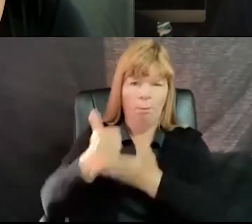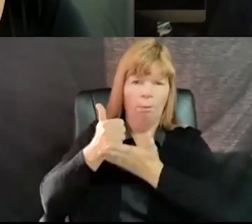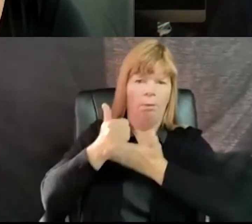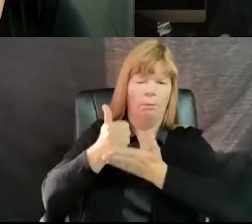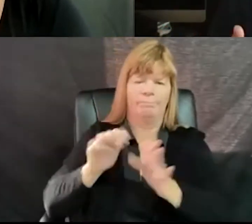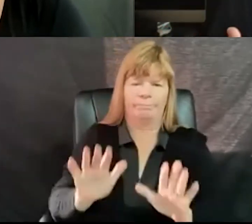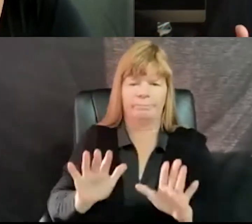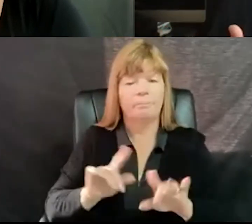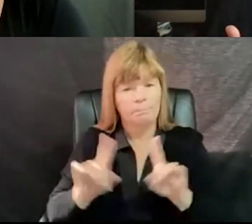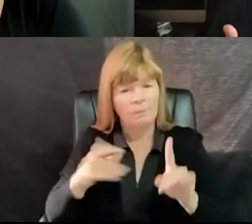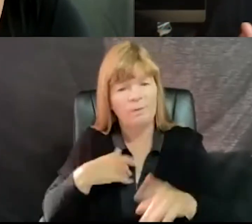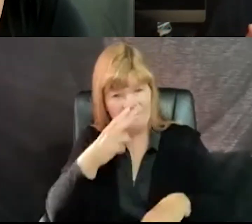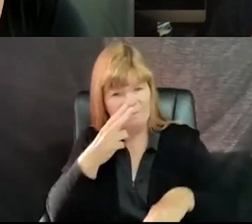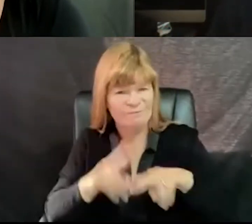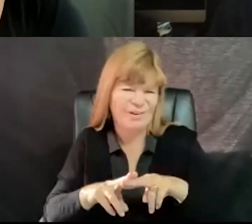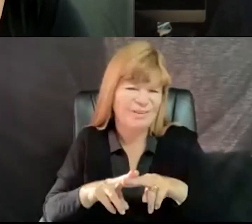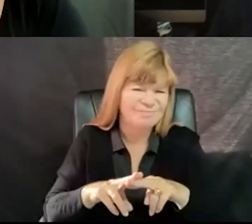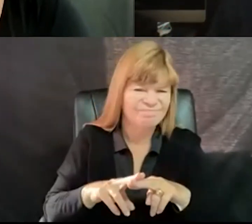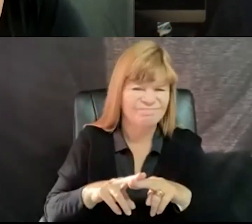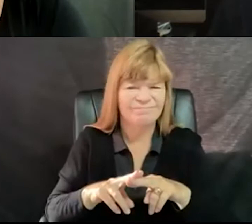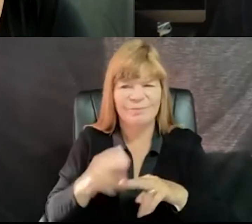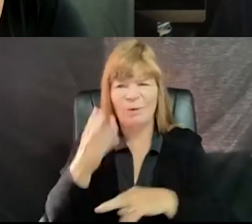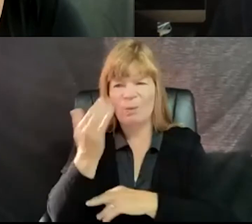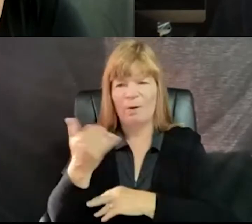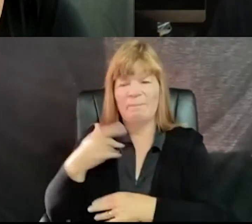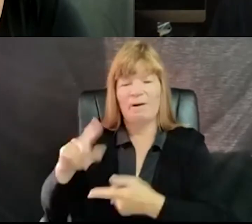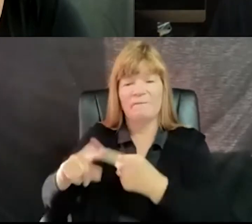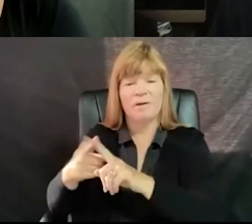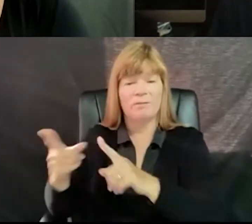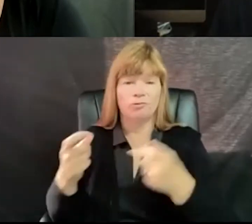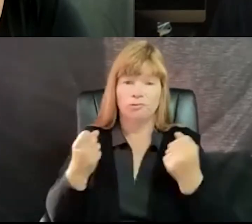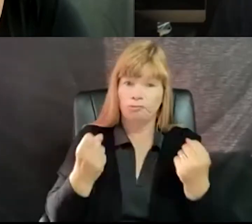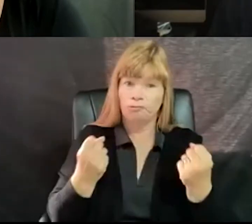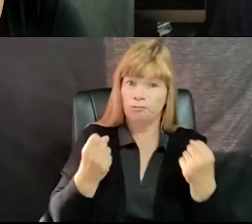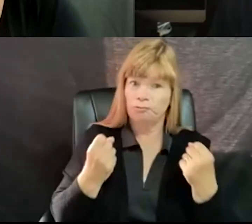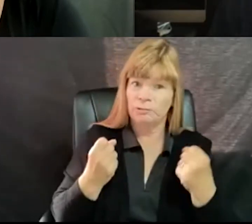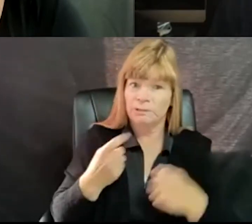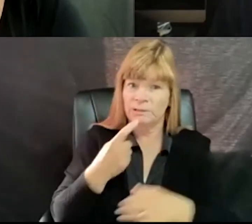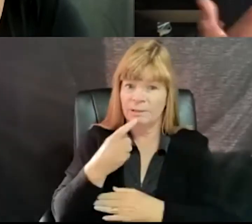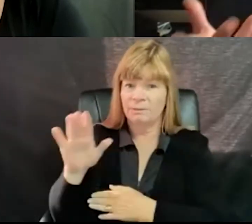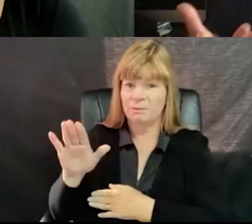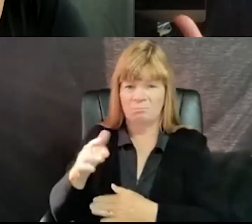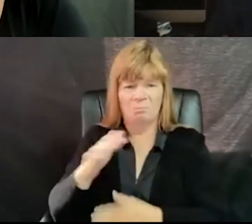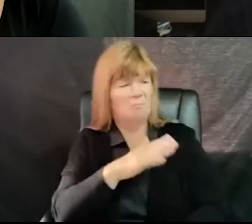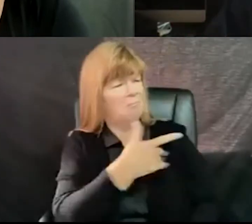but we have fun with it in the sense that my friend was driving and say, well, you need to let me drive.